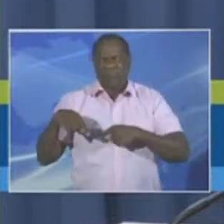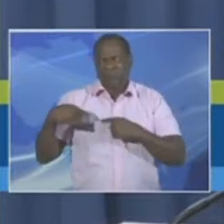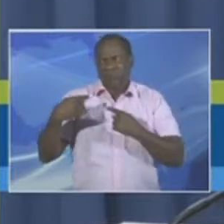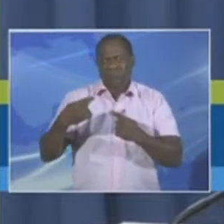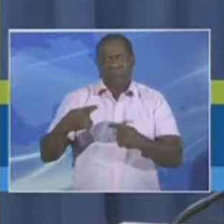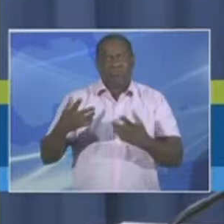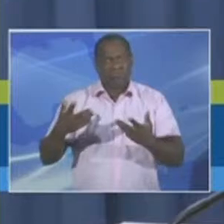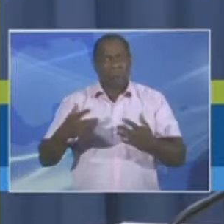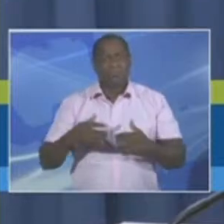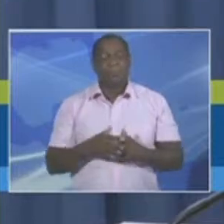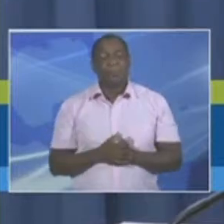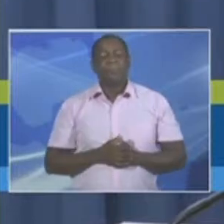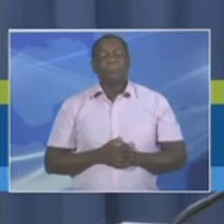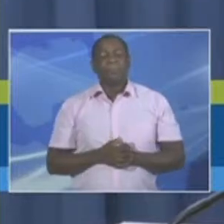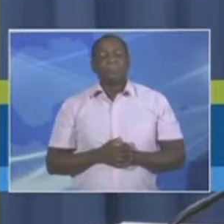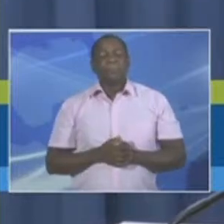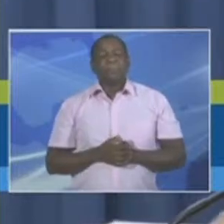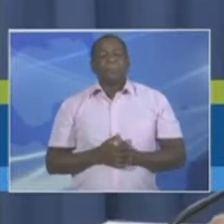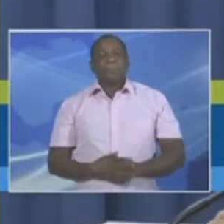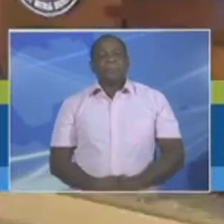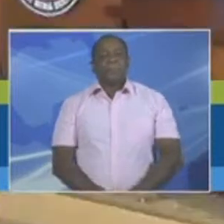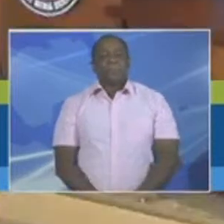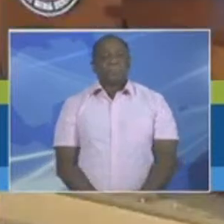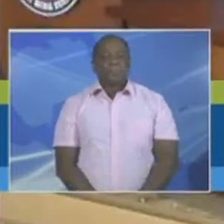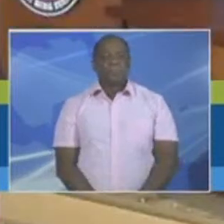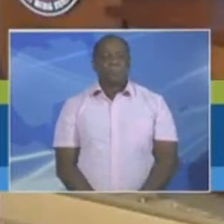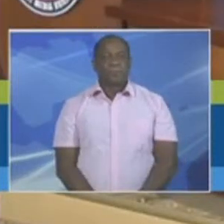phase that we are in. Thank you.